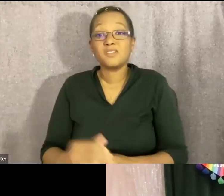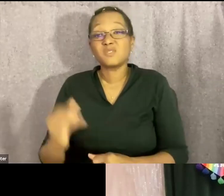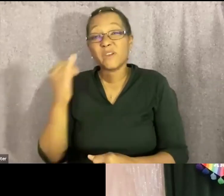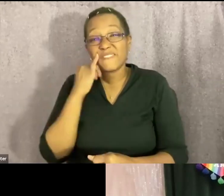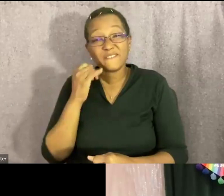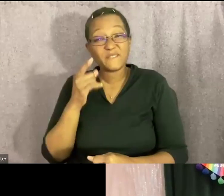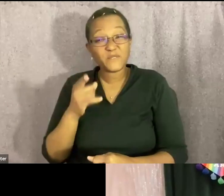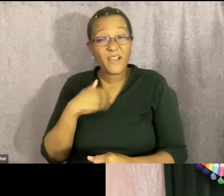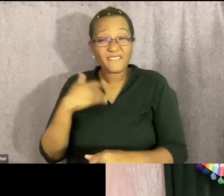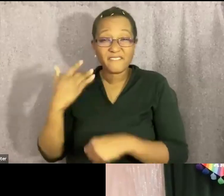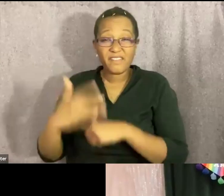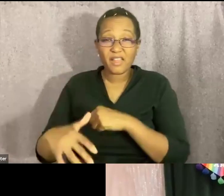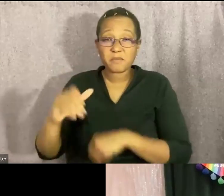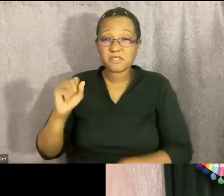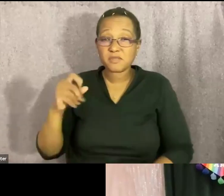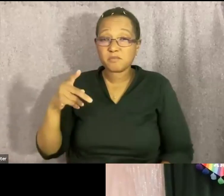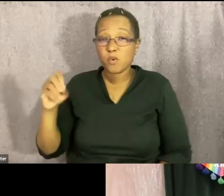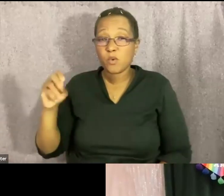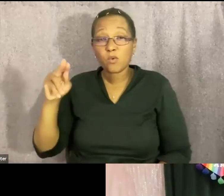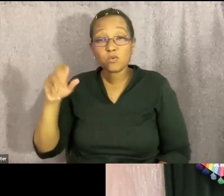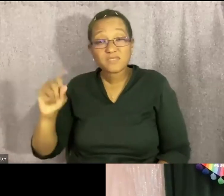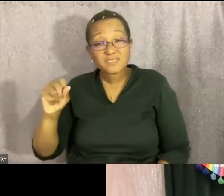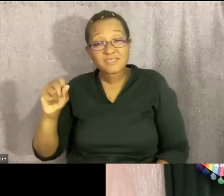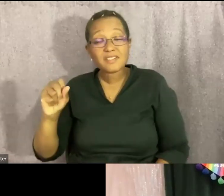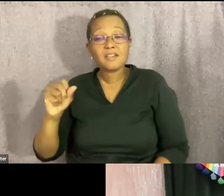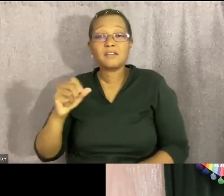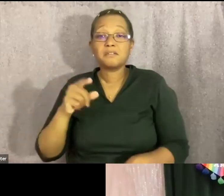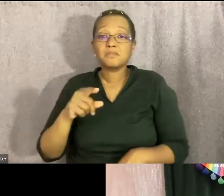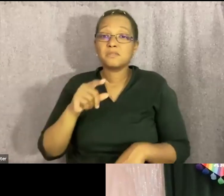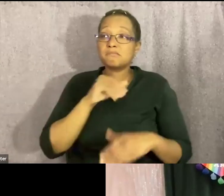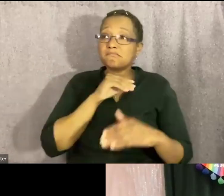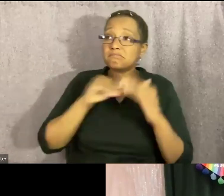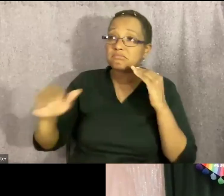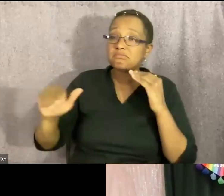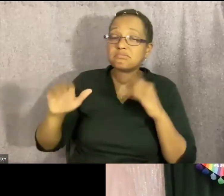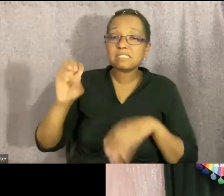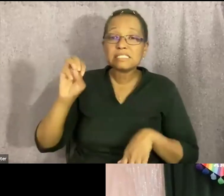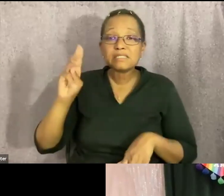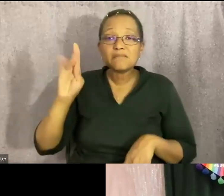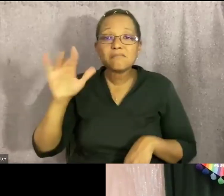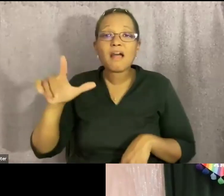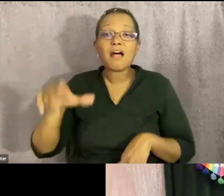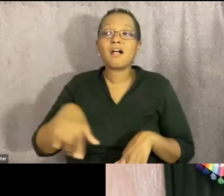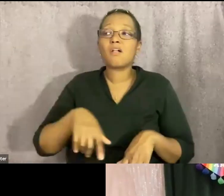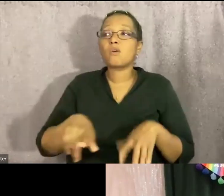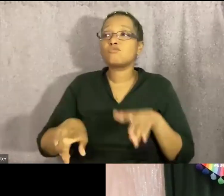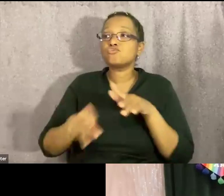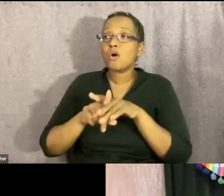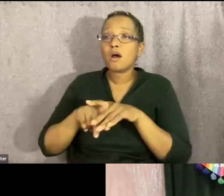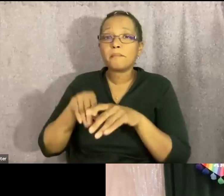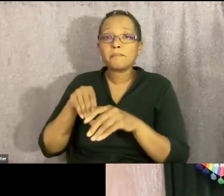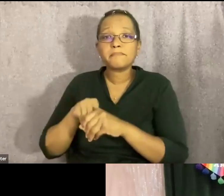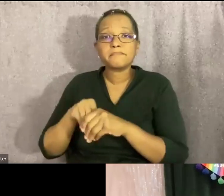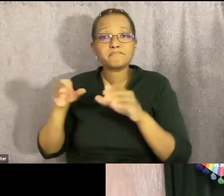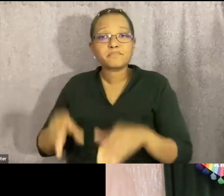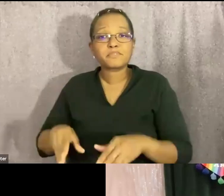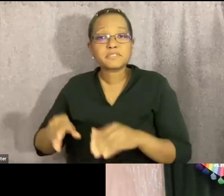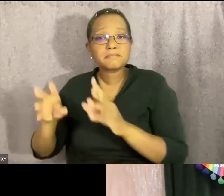as Emerge Fellows when Alex, we were doing introductions and Alex is facilitating and had us like introduce